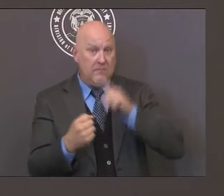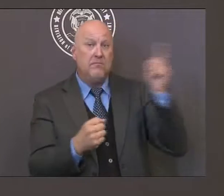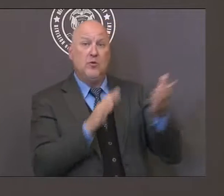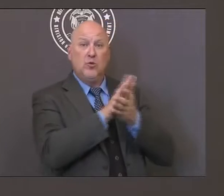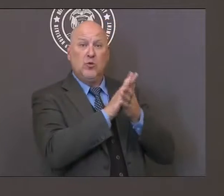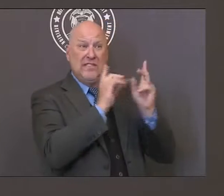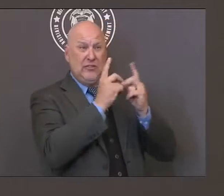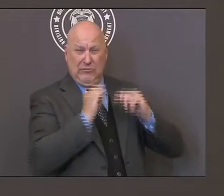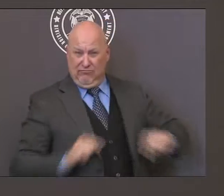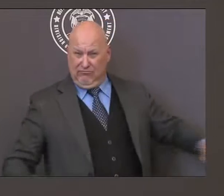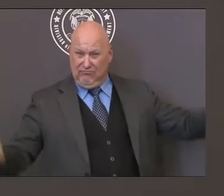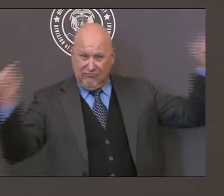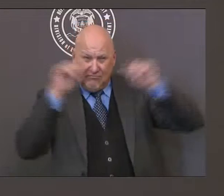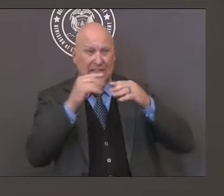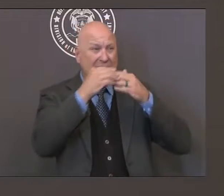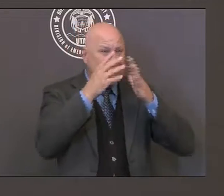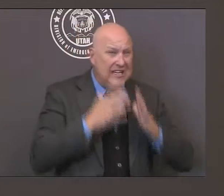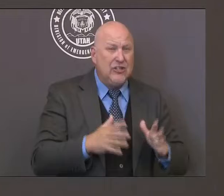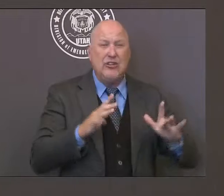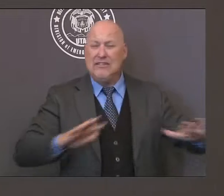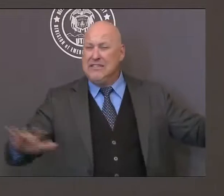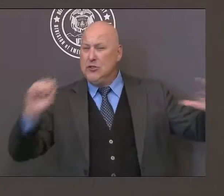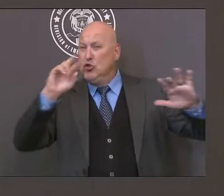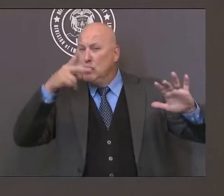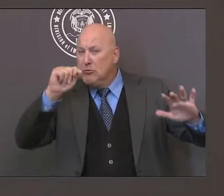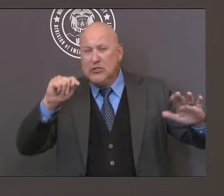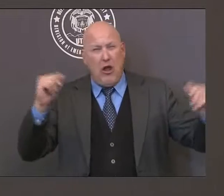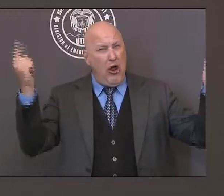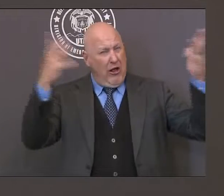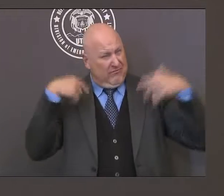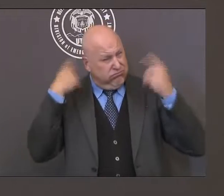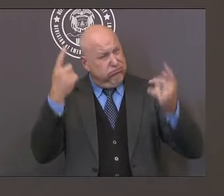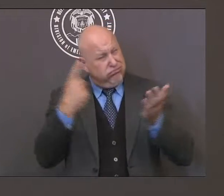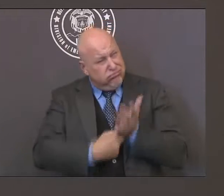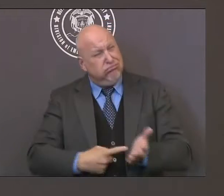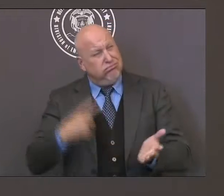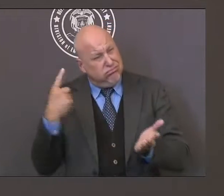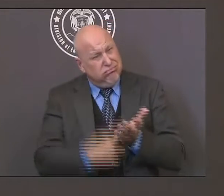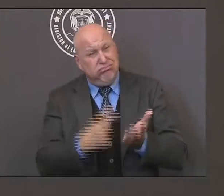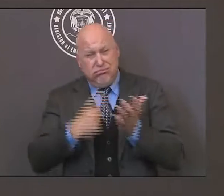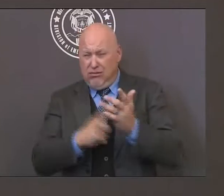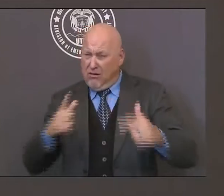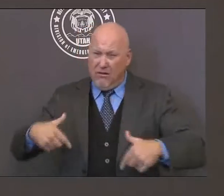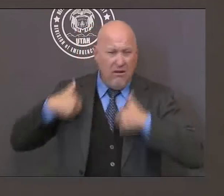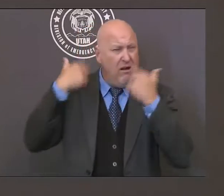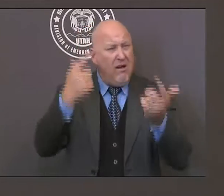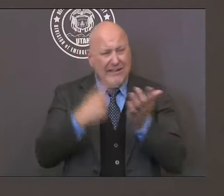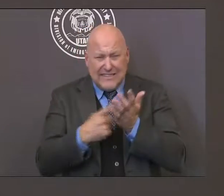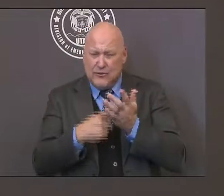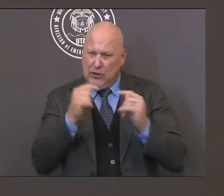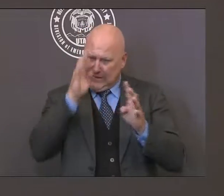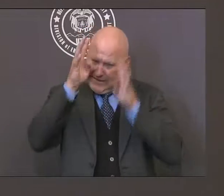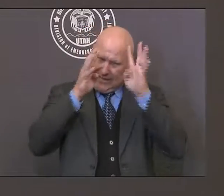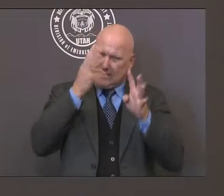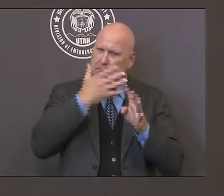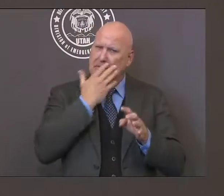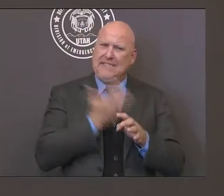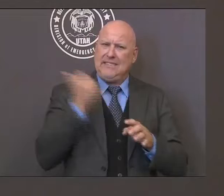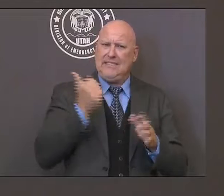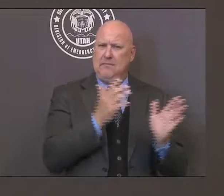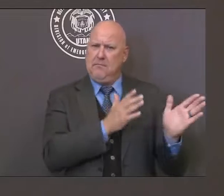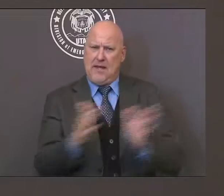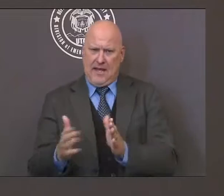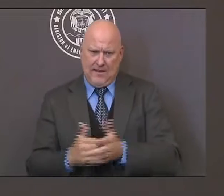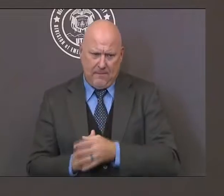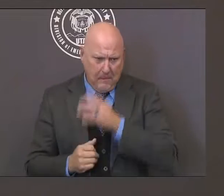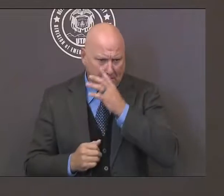today we're making some changes to the manual that are still consistent with good public health